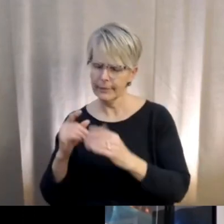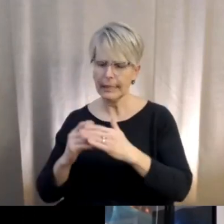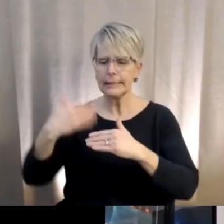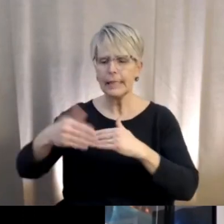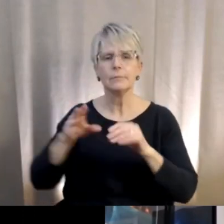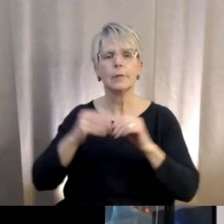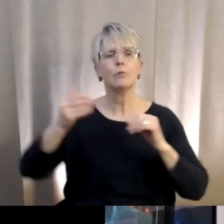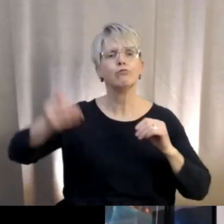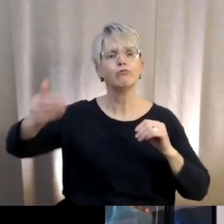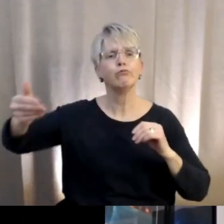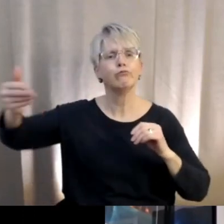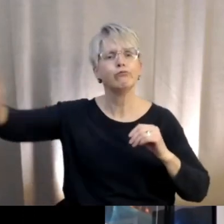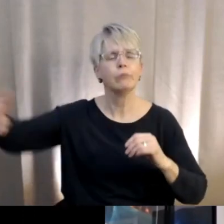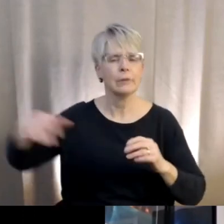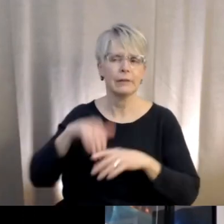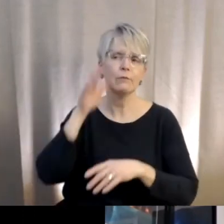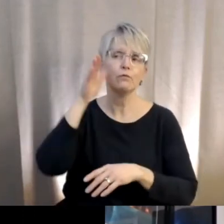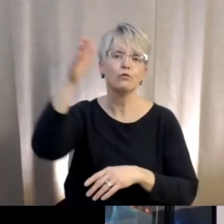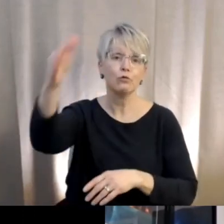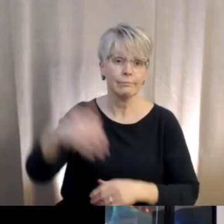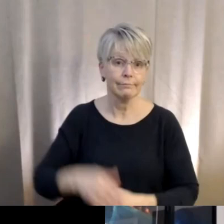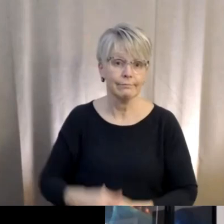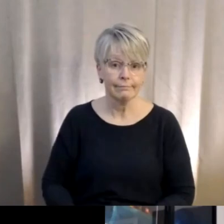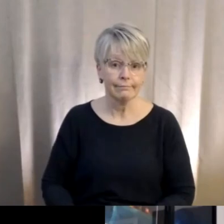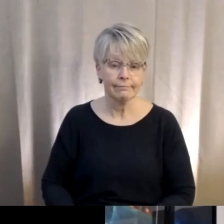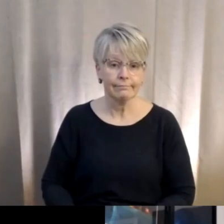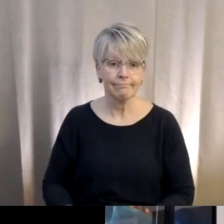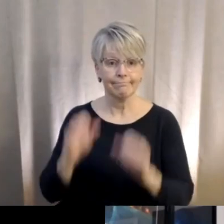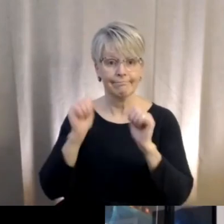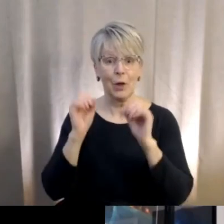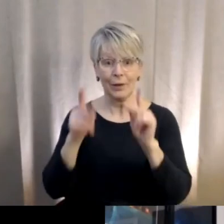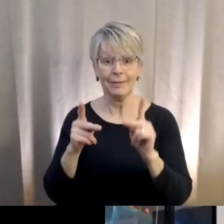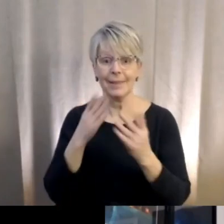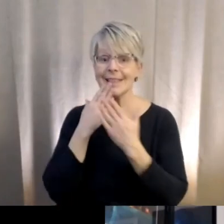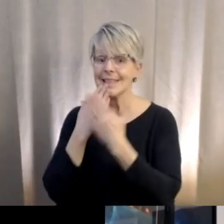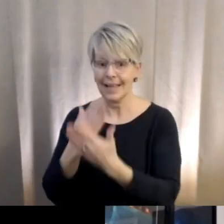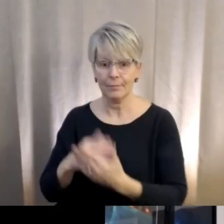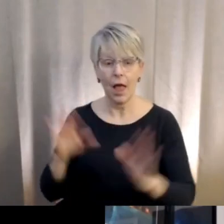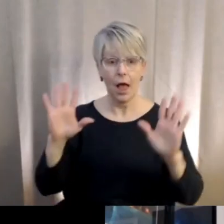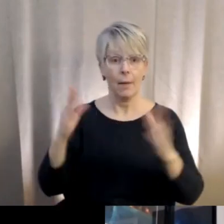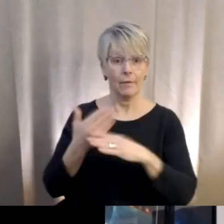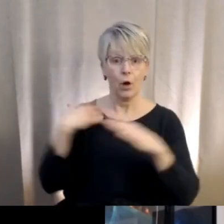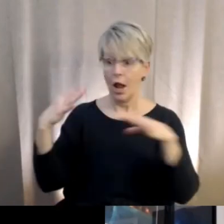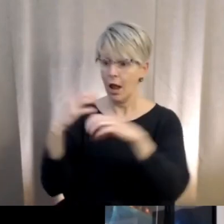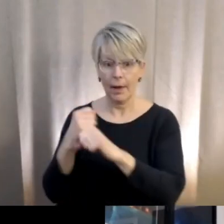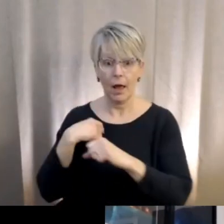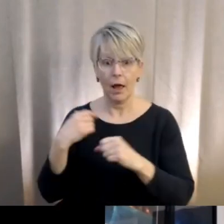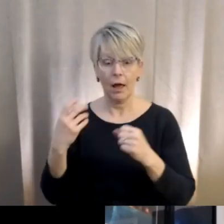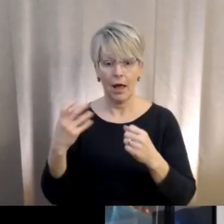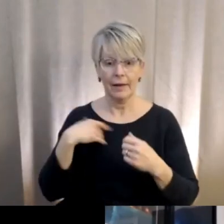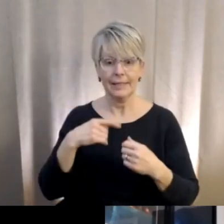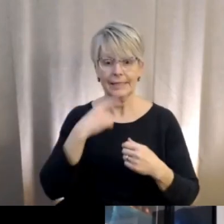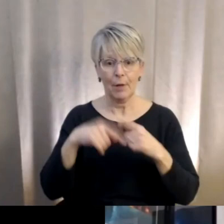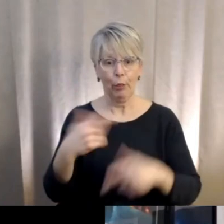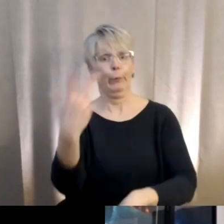the future, or sessions for the future. All right, thanks. Thank you, everyone. And before we go, I just want to, I know I've said that about